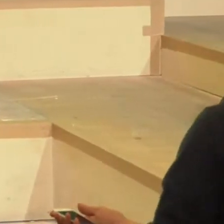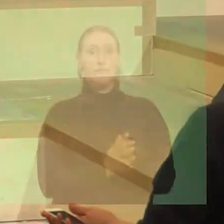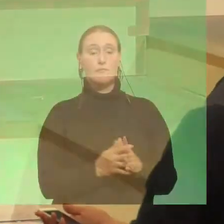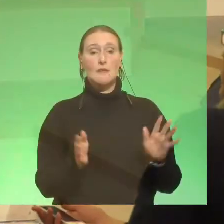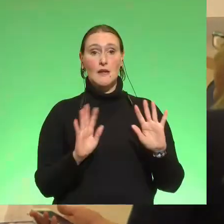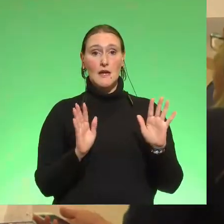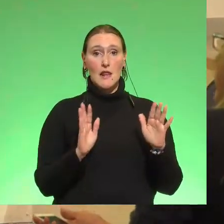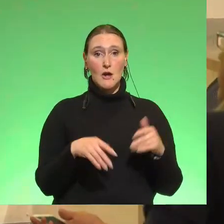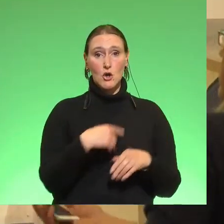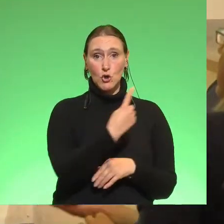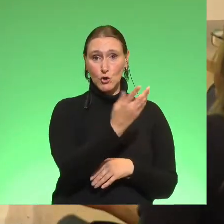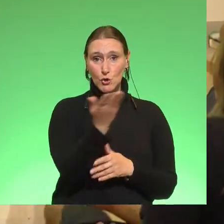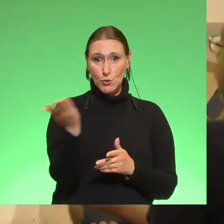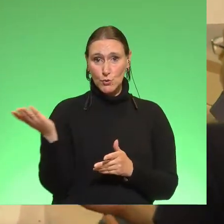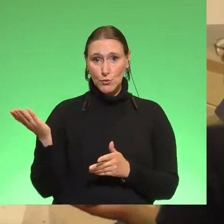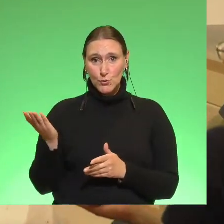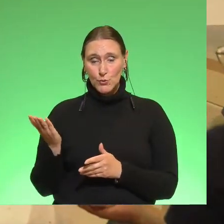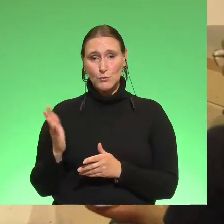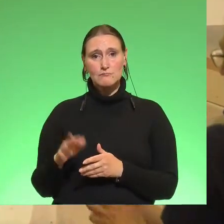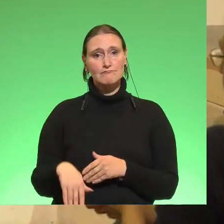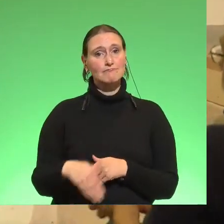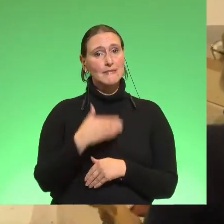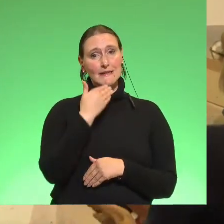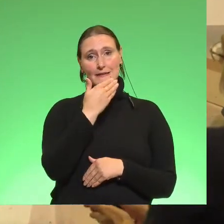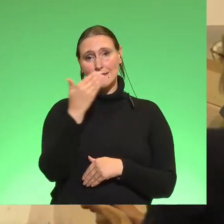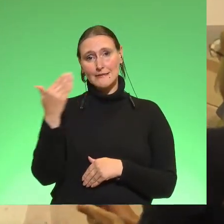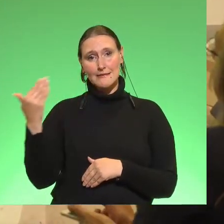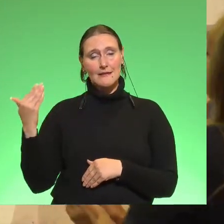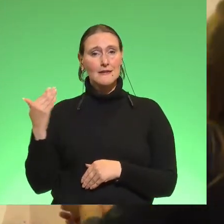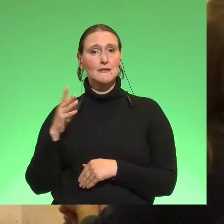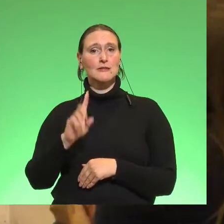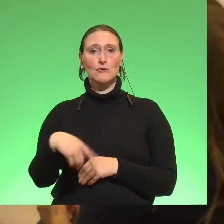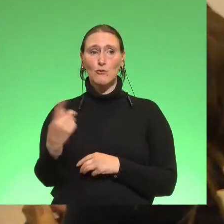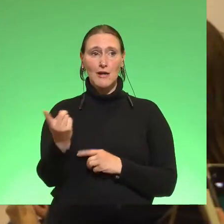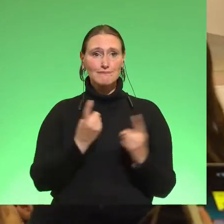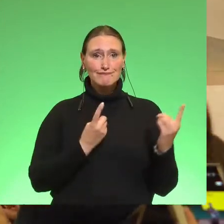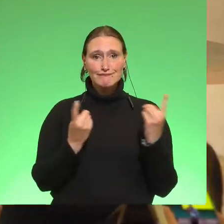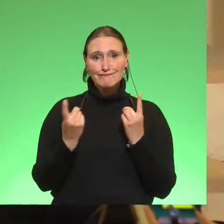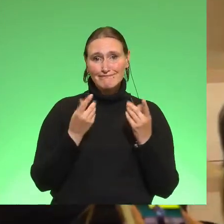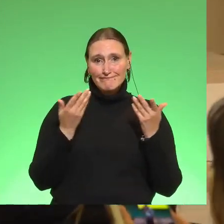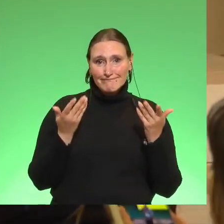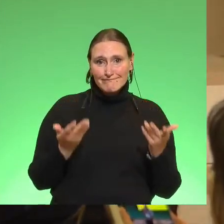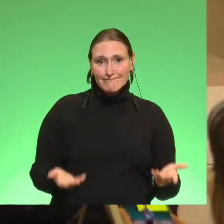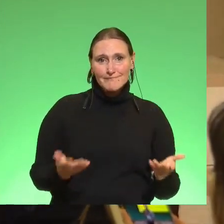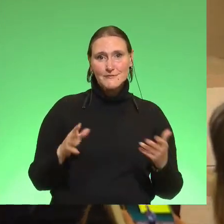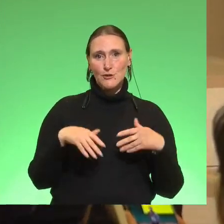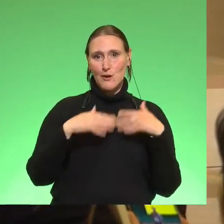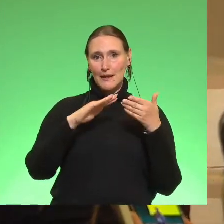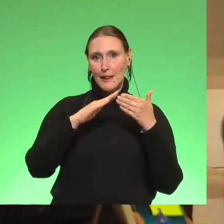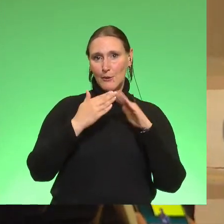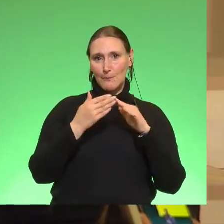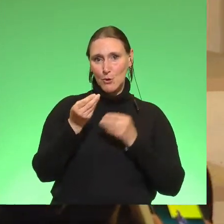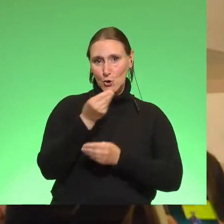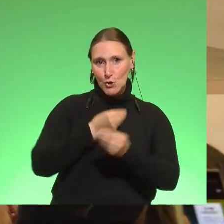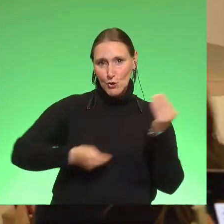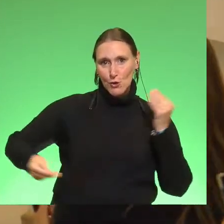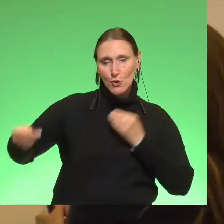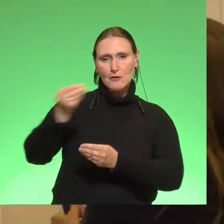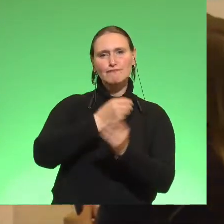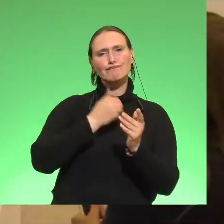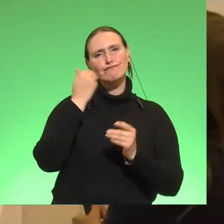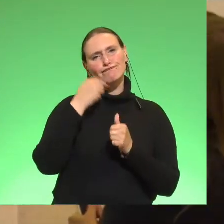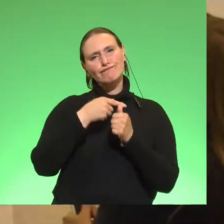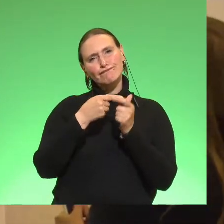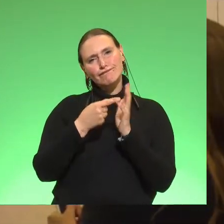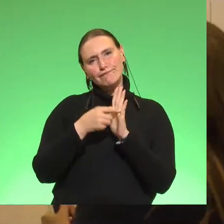Hello, everyone. Thank you for coming today for Let There Be Lumbung. Just two housekeeping things. One is